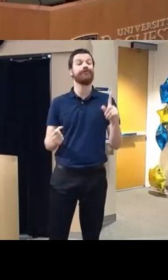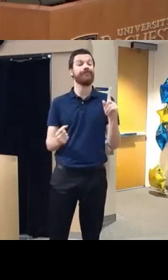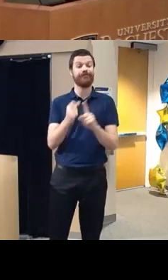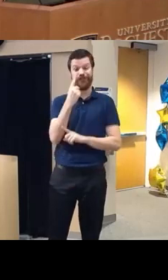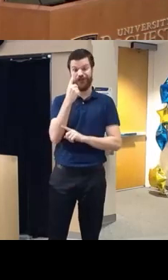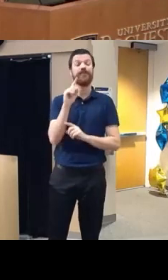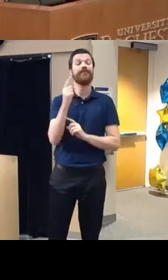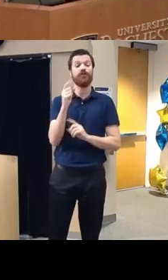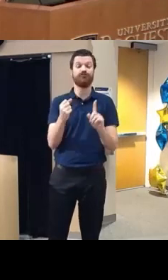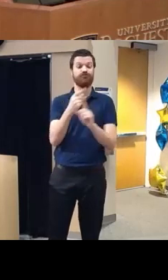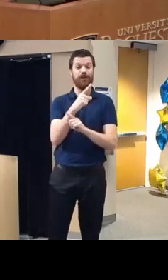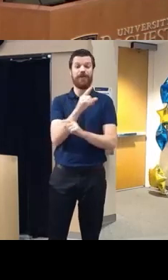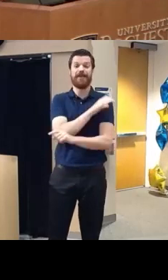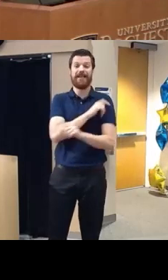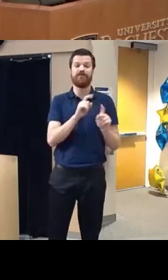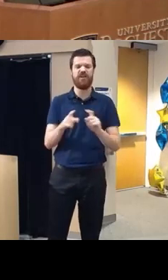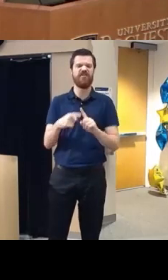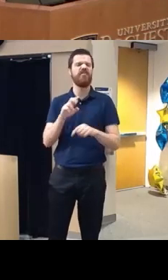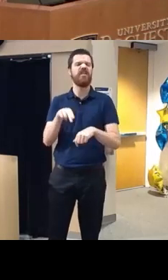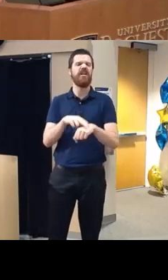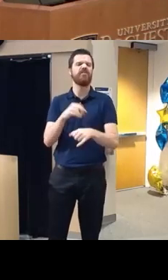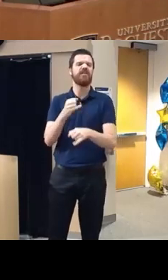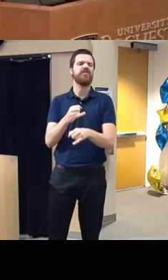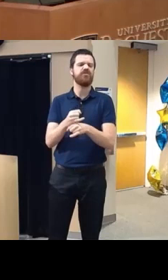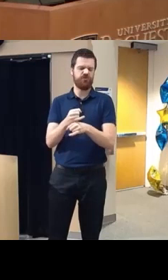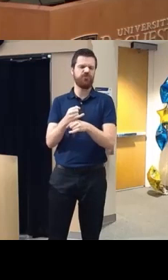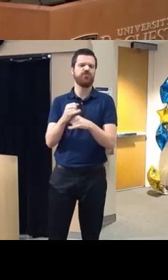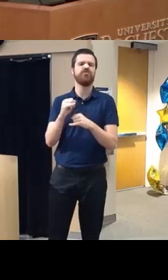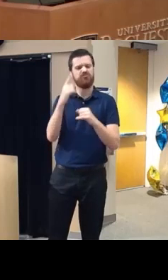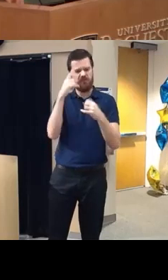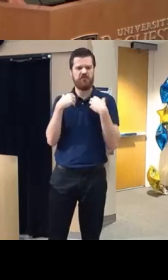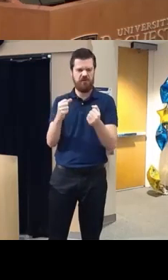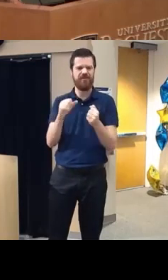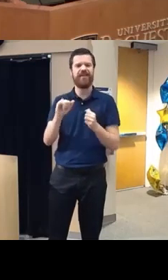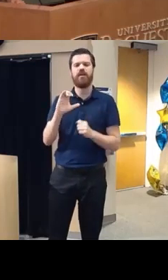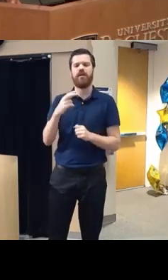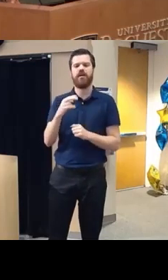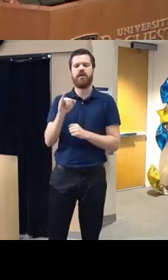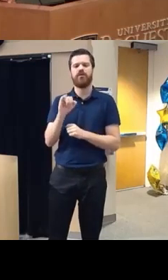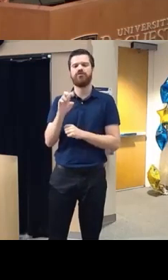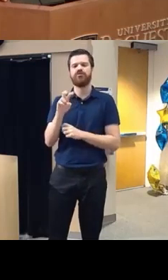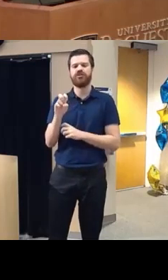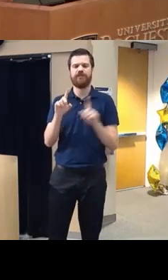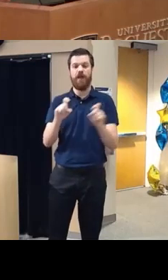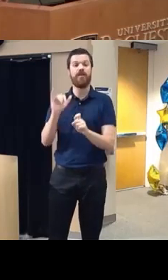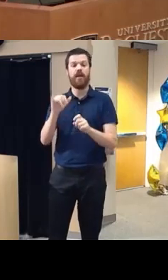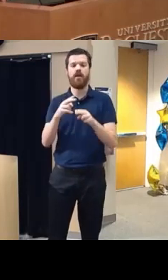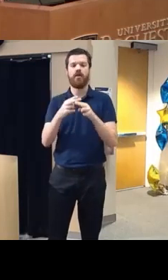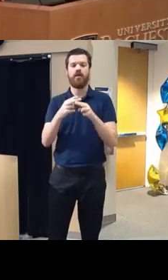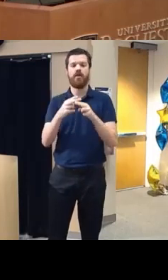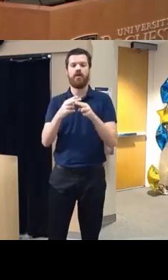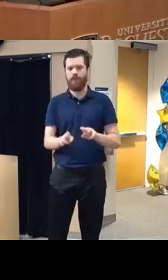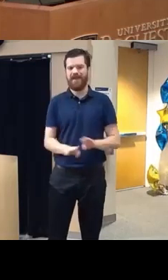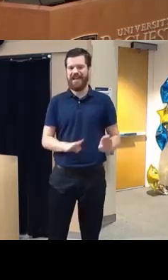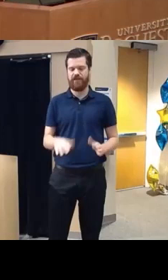clinical trial that I had from the National Institute of Mental Health, it's called the Achieves trial. This was a weight loss study, behavioral weight